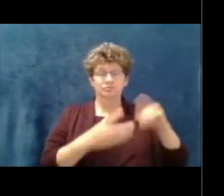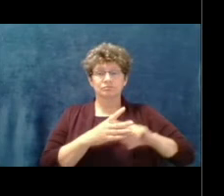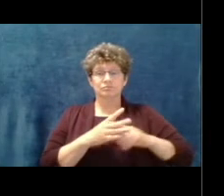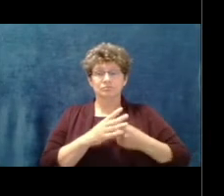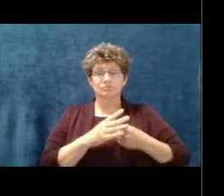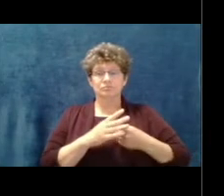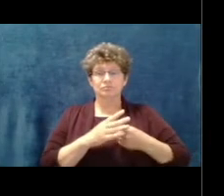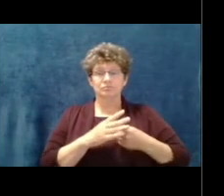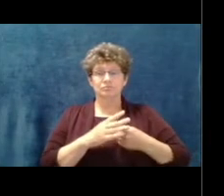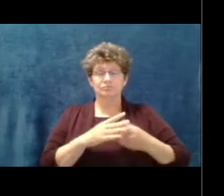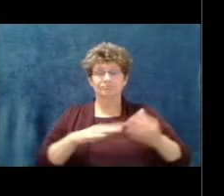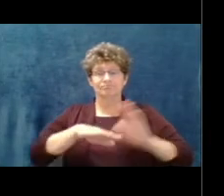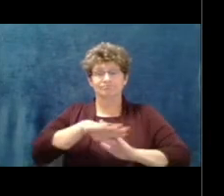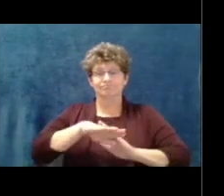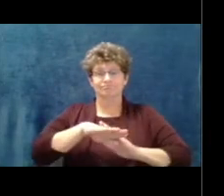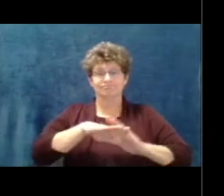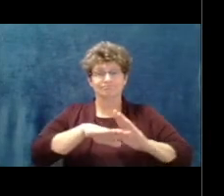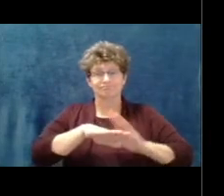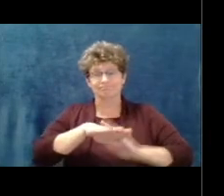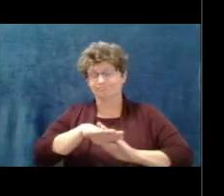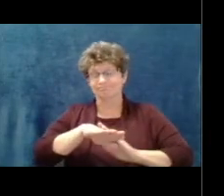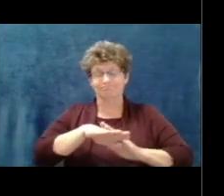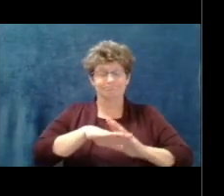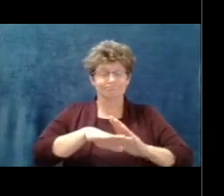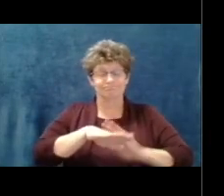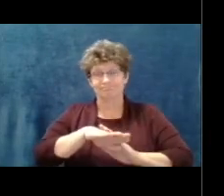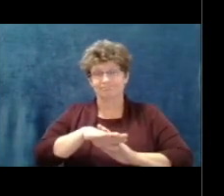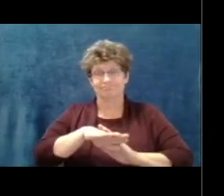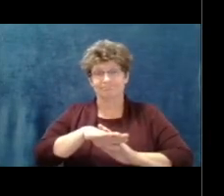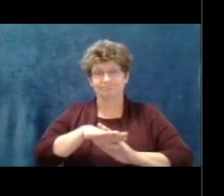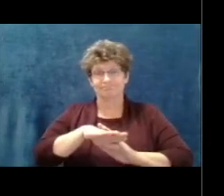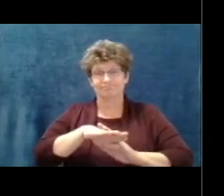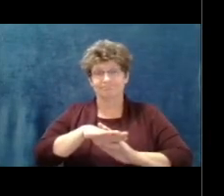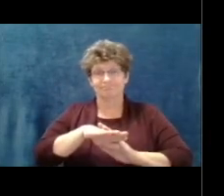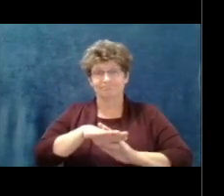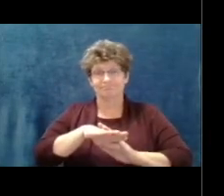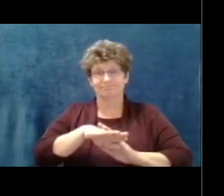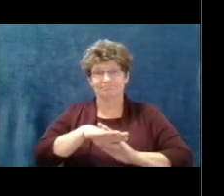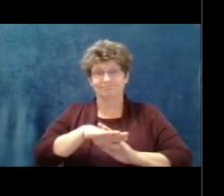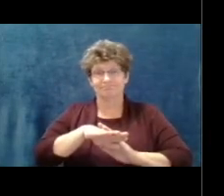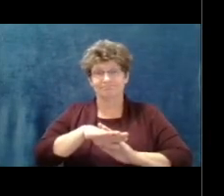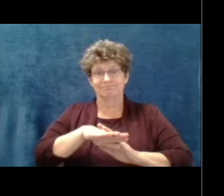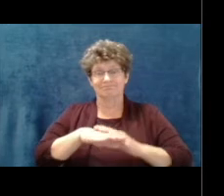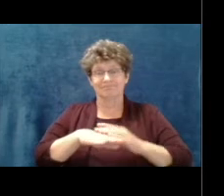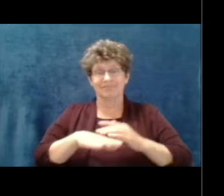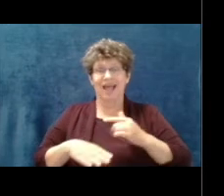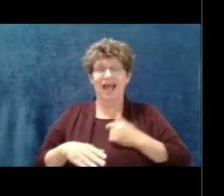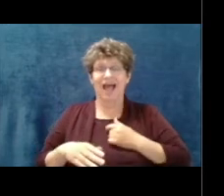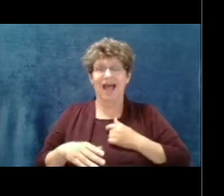pretty big caveat, okay? I am very optimistic.